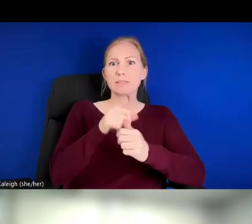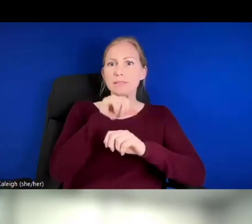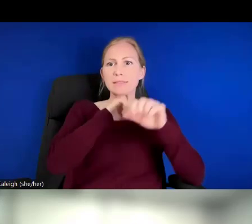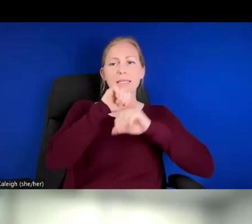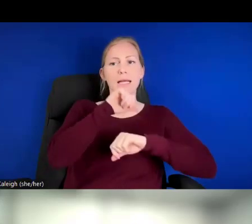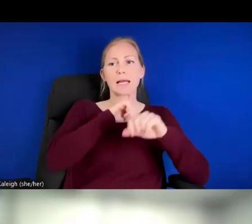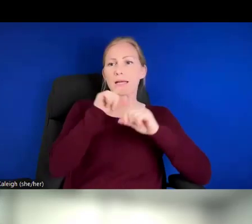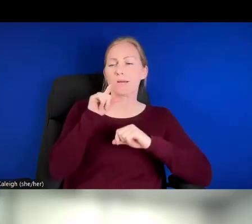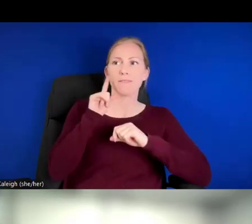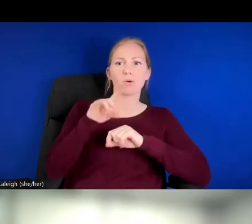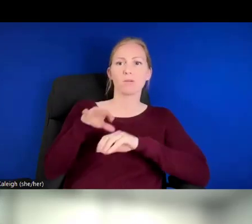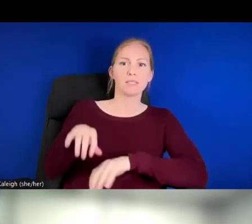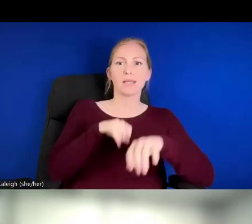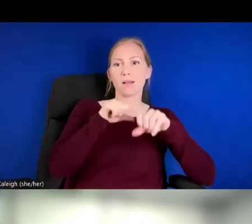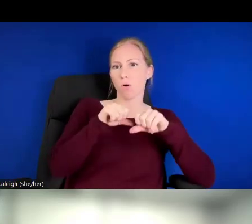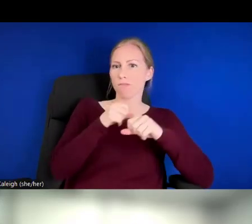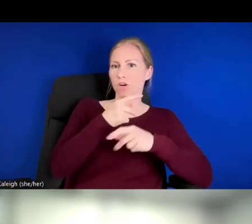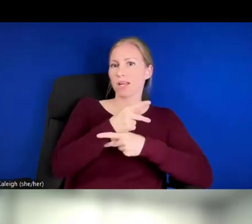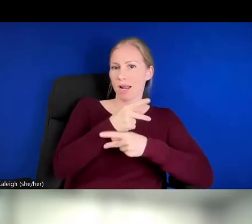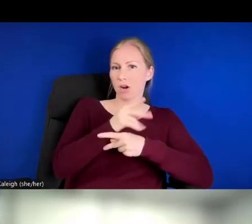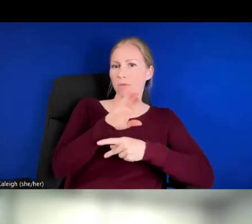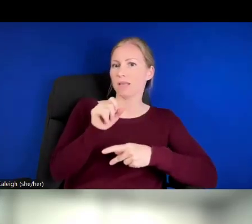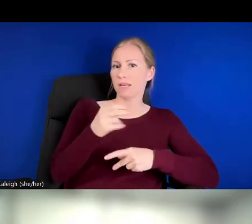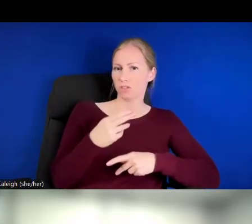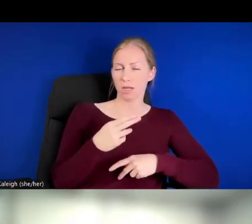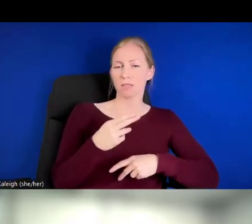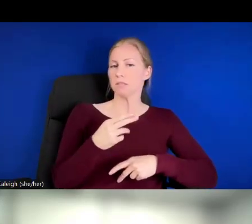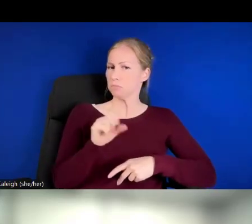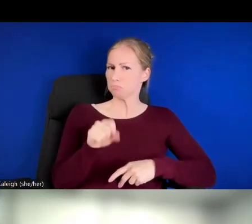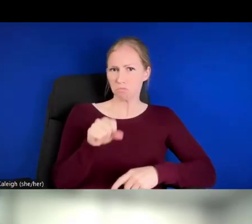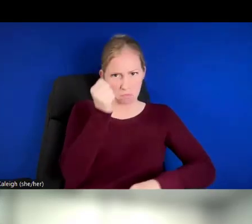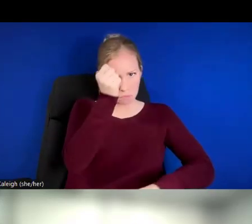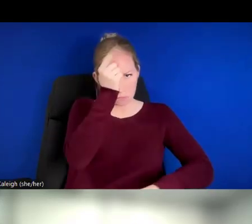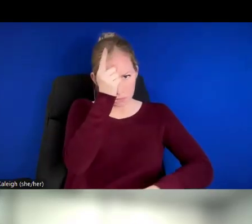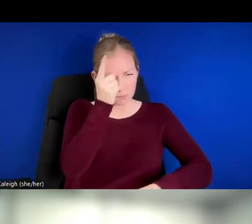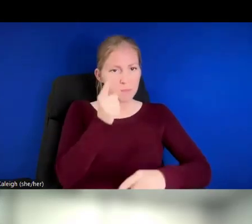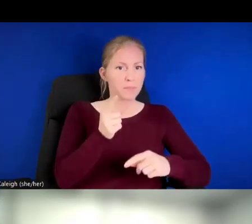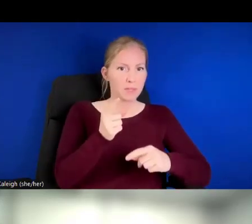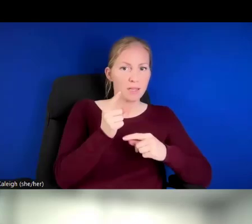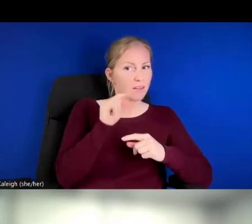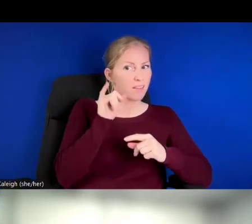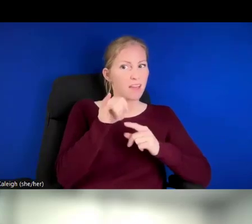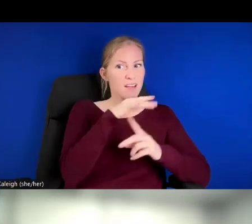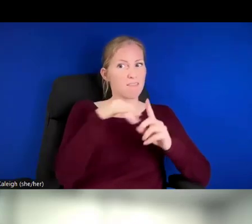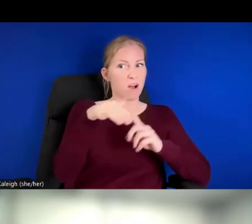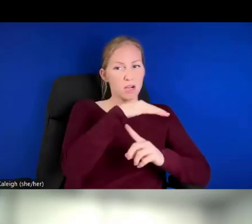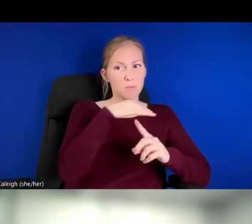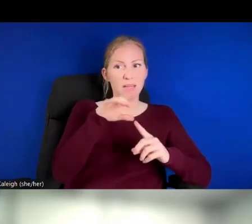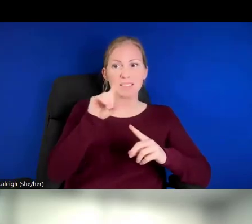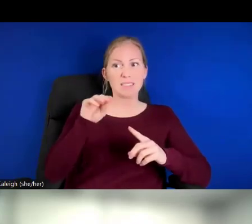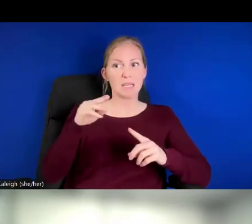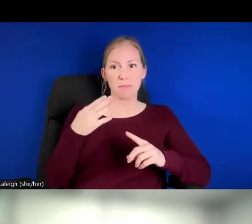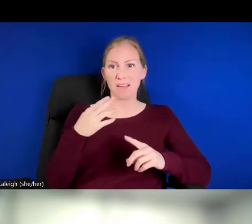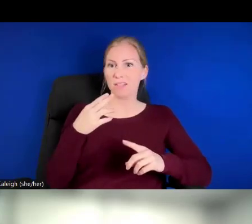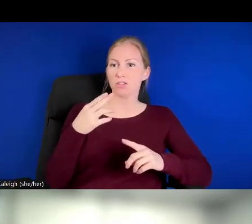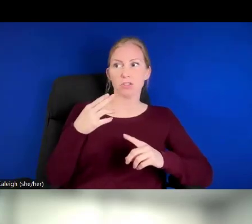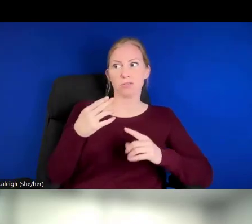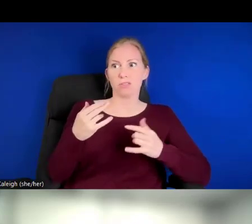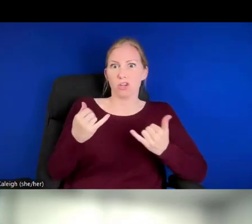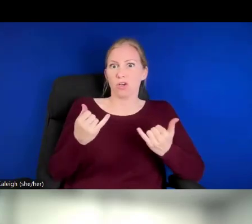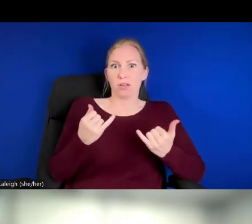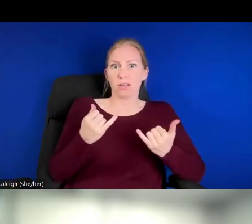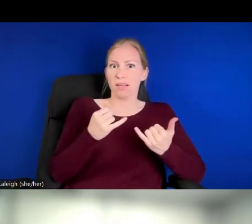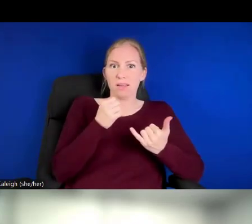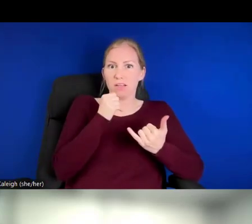over care at Bridgewater State Hospital. It's an environment that DMH doesn't currently operate in,